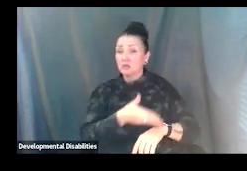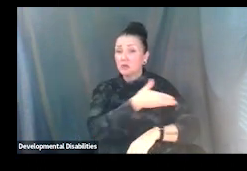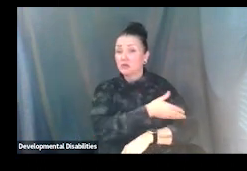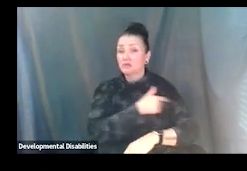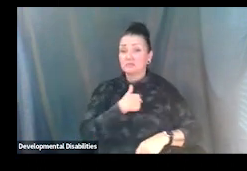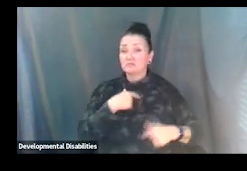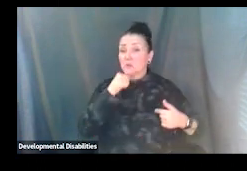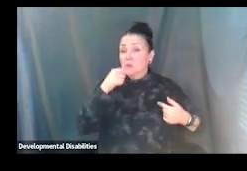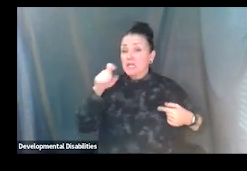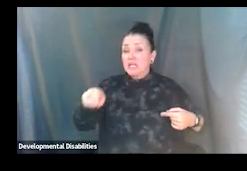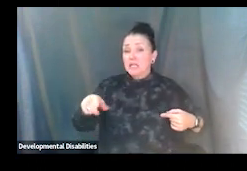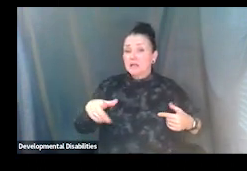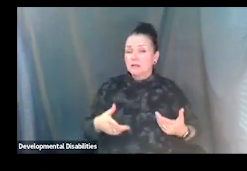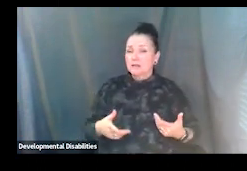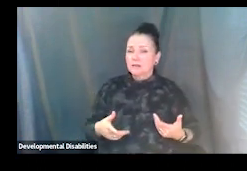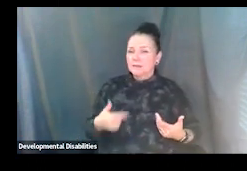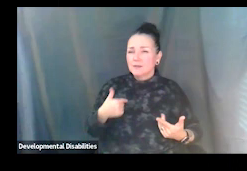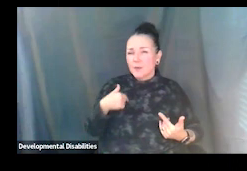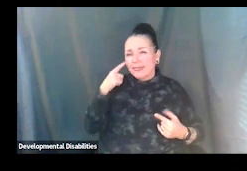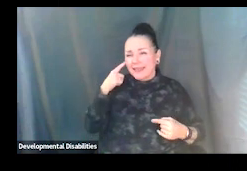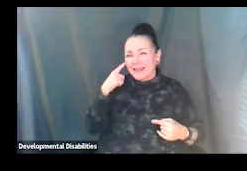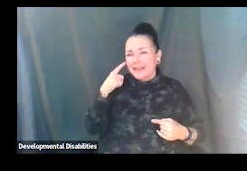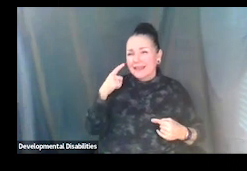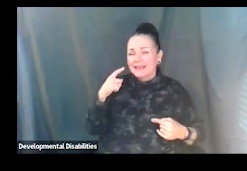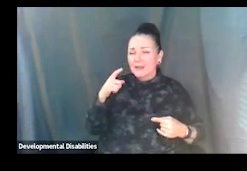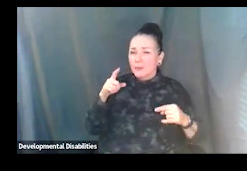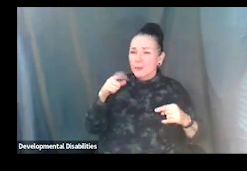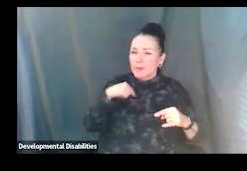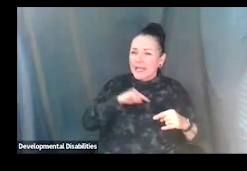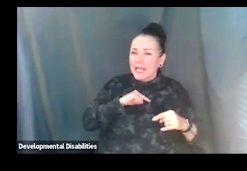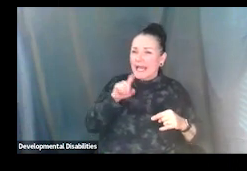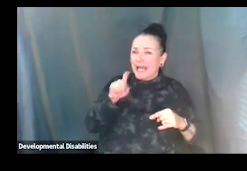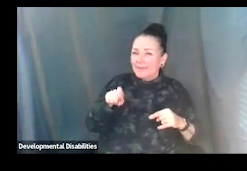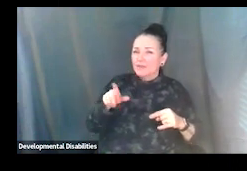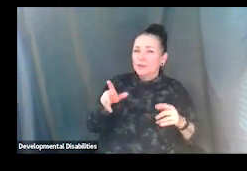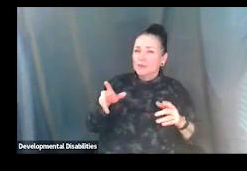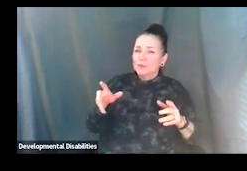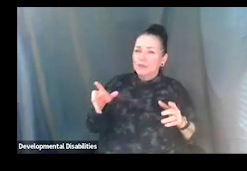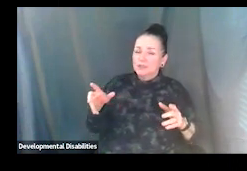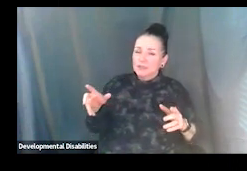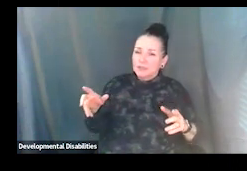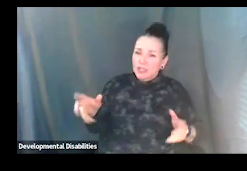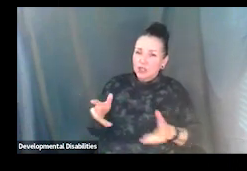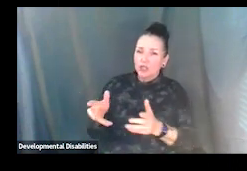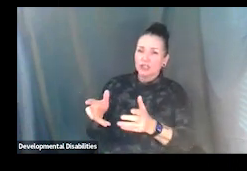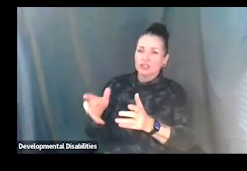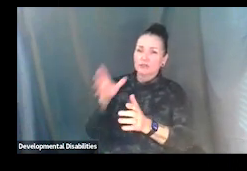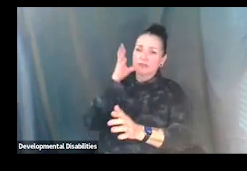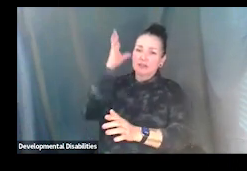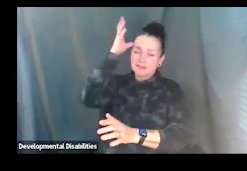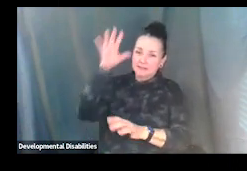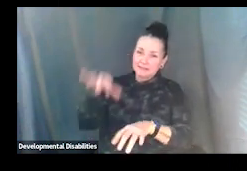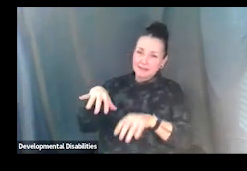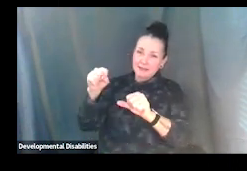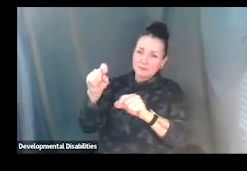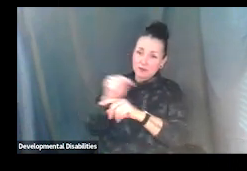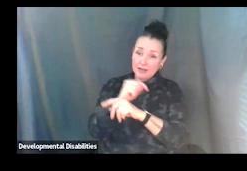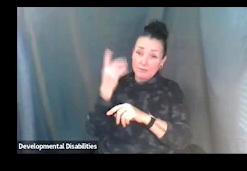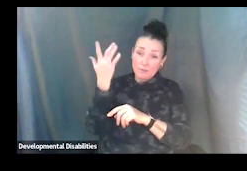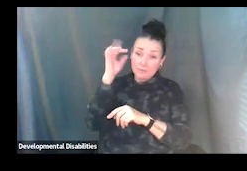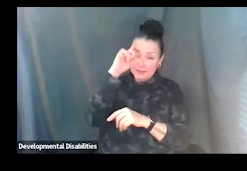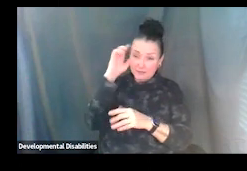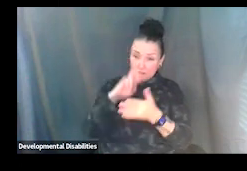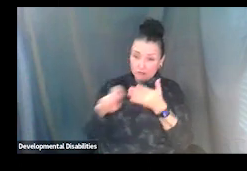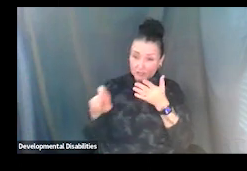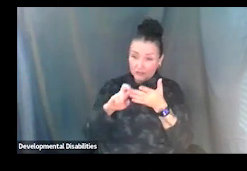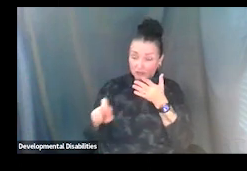behavioral stuff is needed as well. Yeah, we need to titrate so there's just a little anxiety left over, just a little impulsivity, so they have something to work